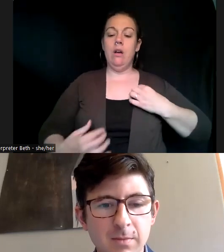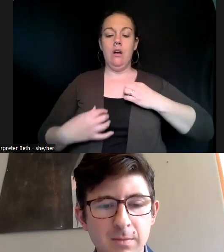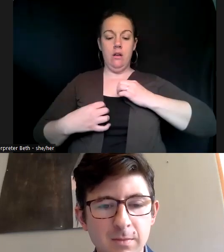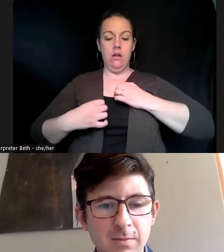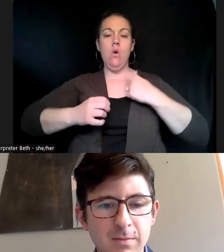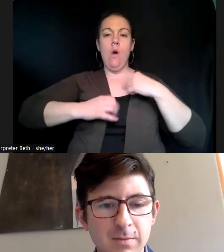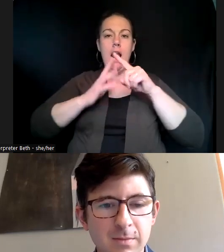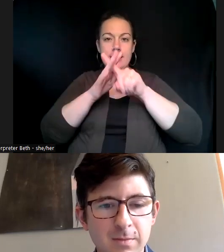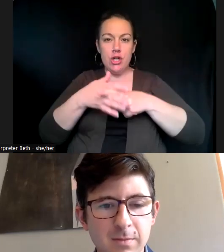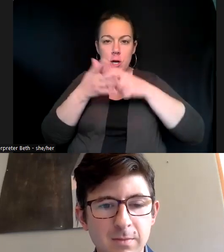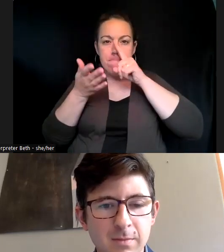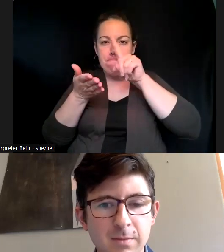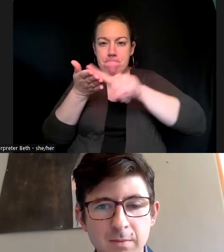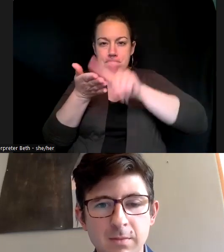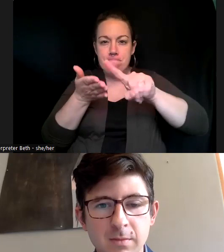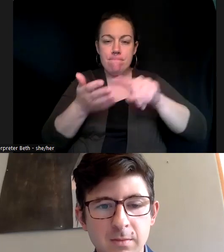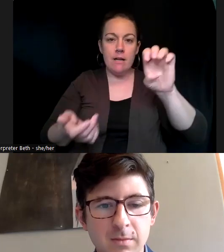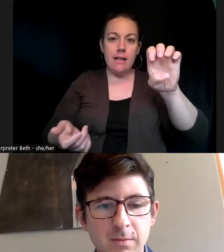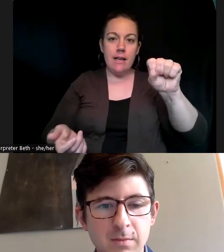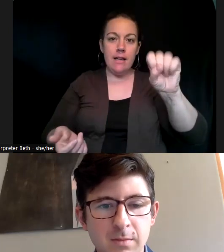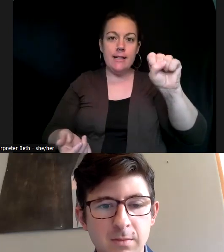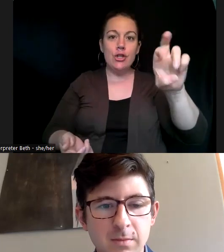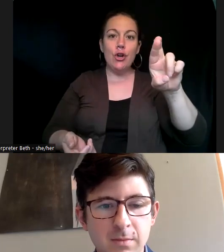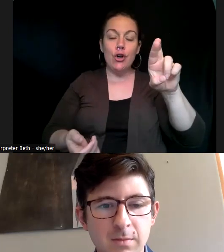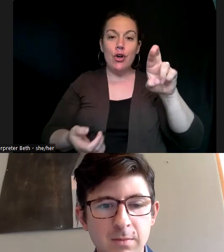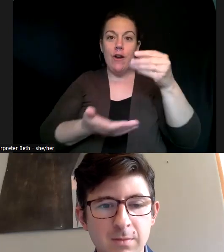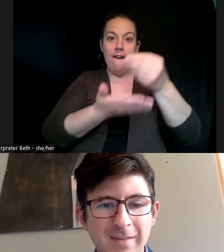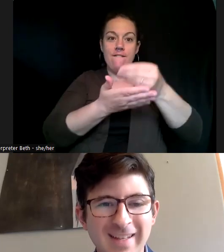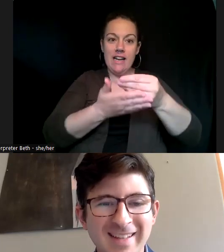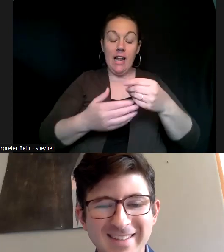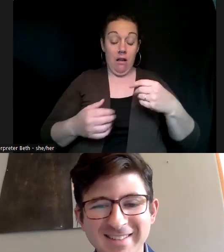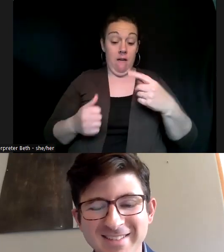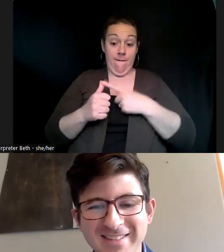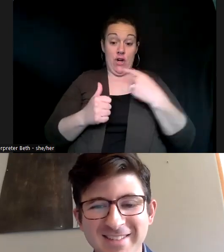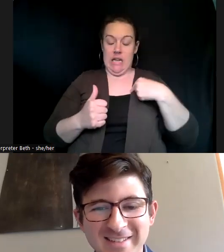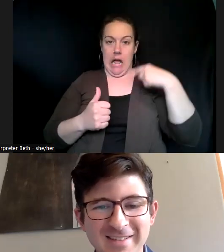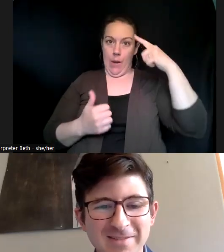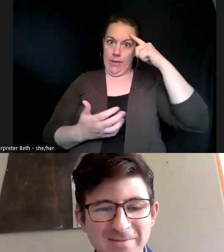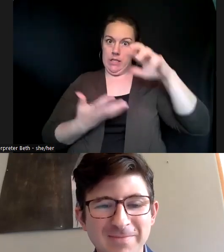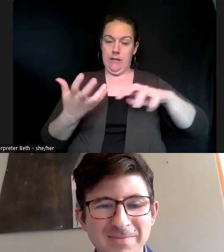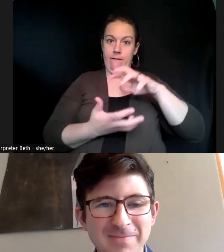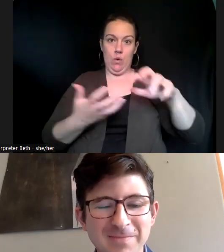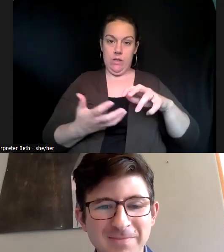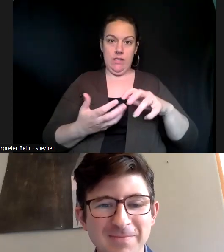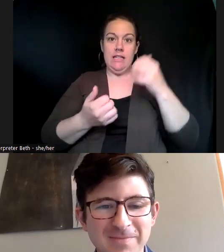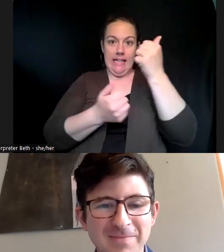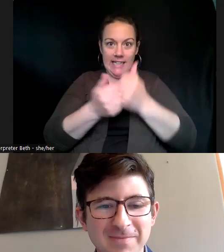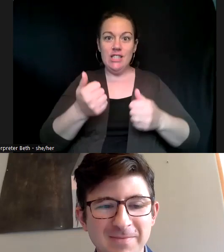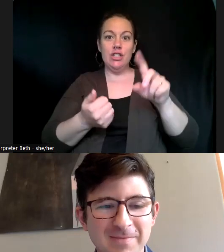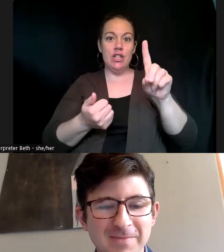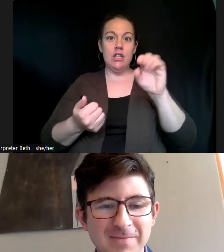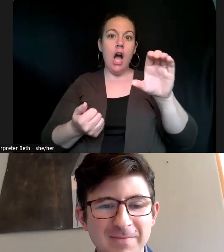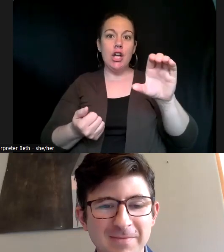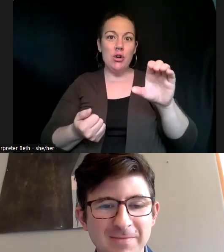started digging into the ESSER funding, personally, I found it very confusing. I found that for every document I read, there'd be at least